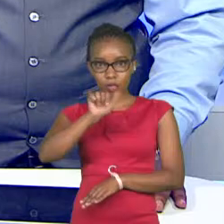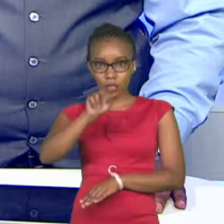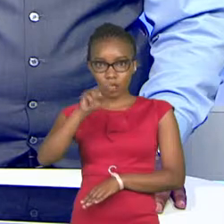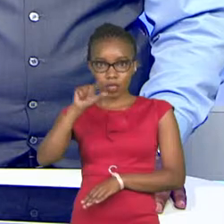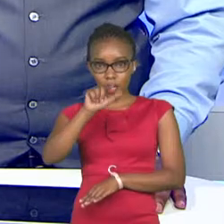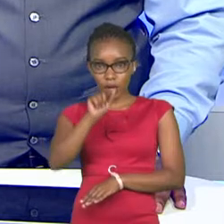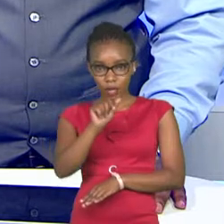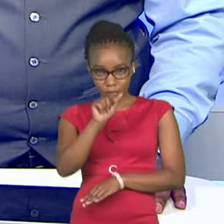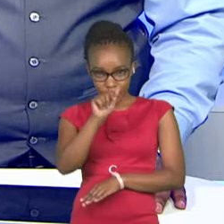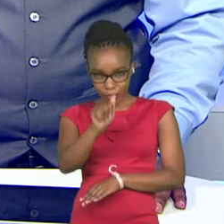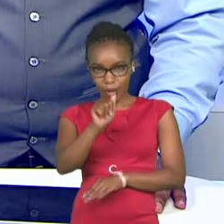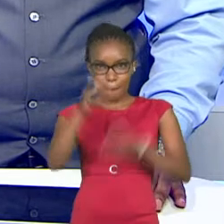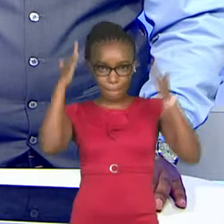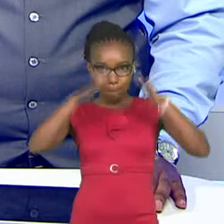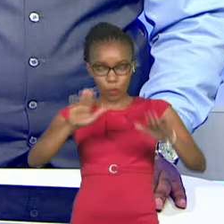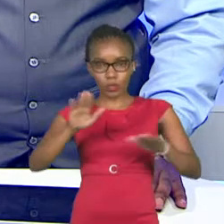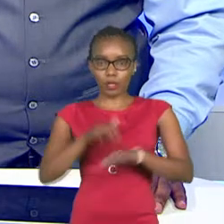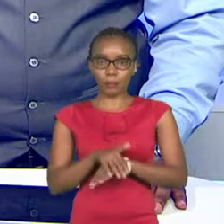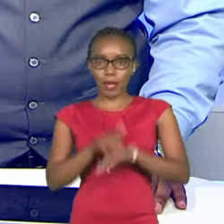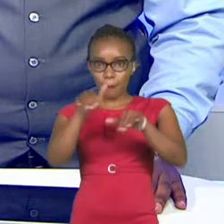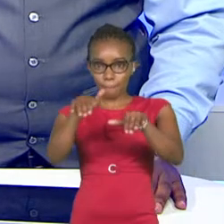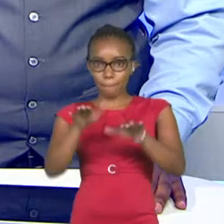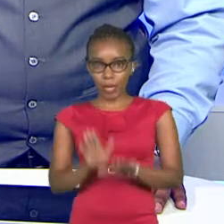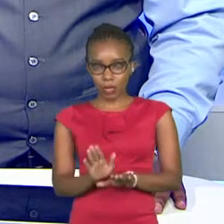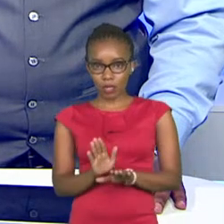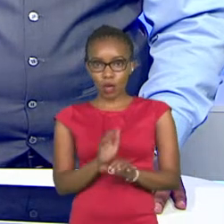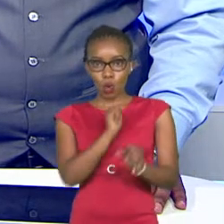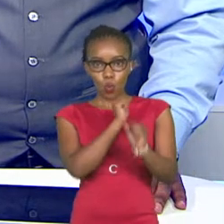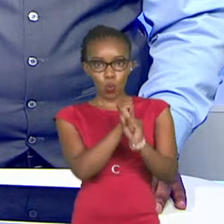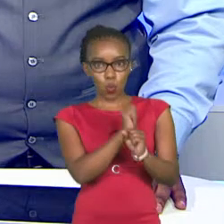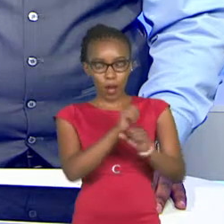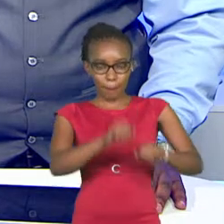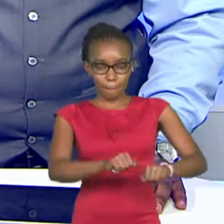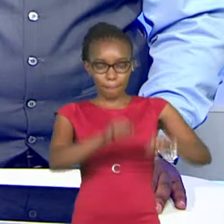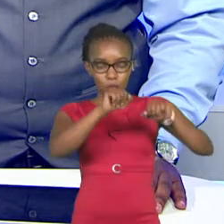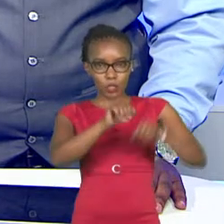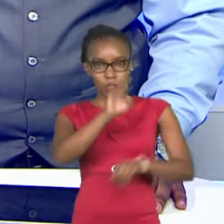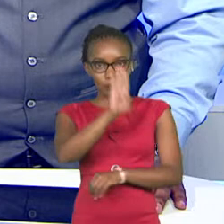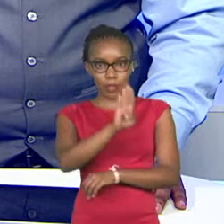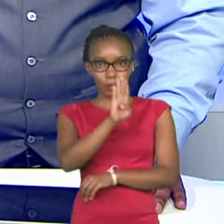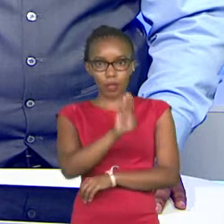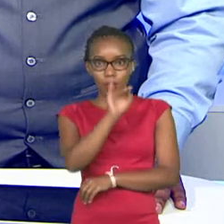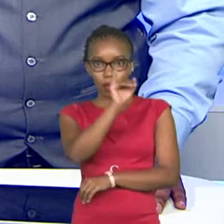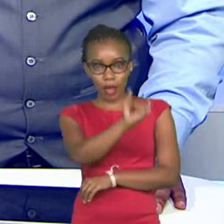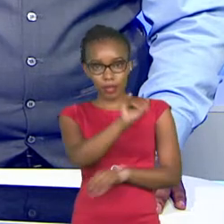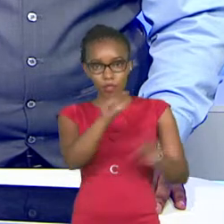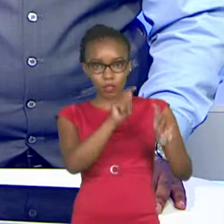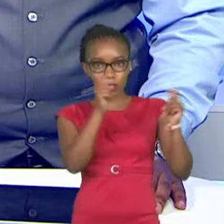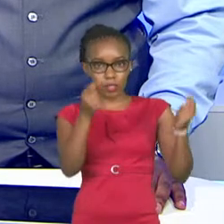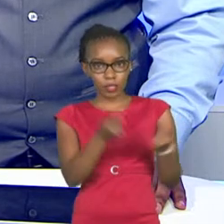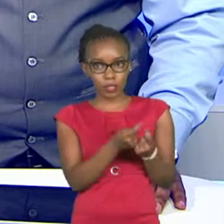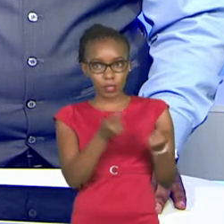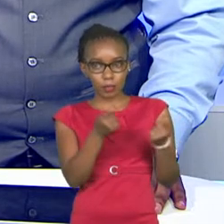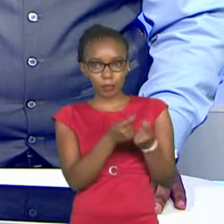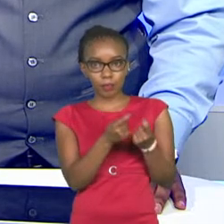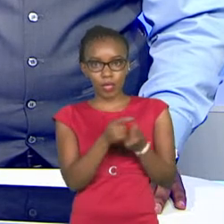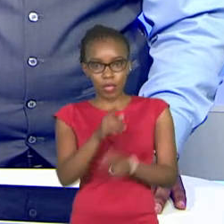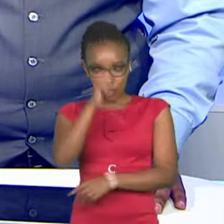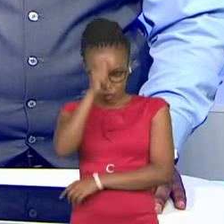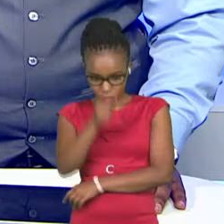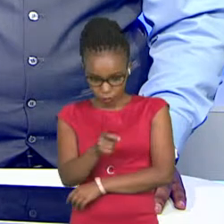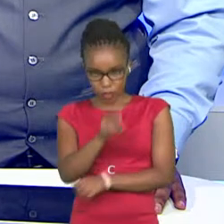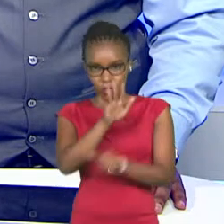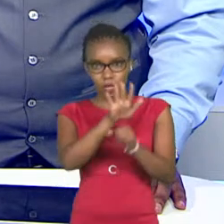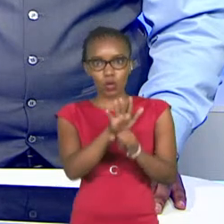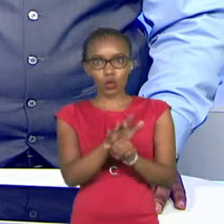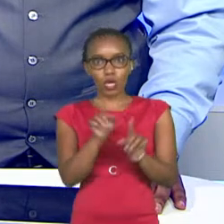Muslim Cemetery. Haji, who last year served as the chairperson of the Building Bridges Initiative BBI Task Force, has been a highly respected leader